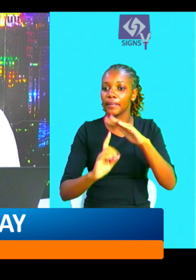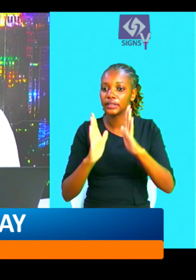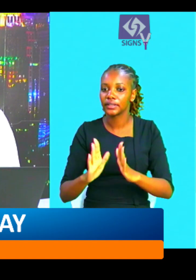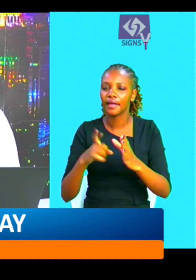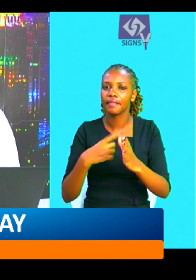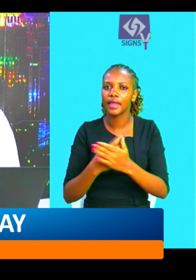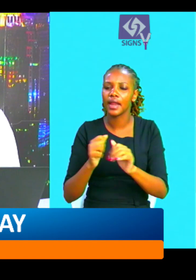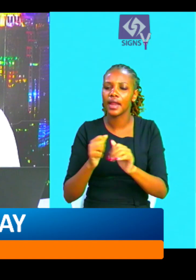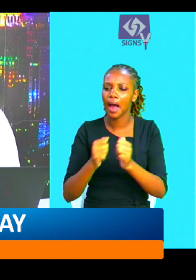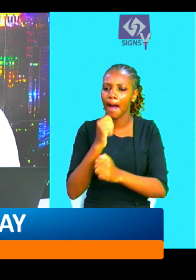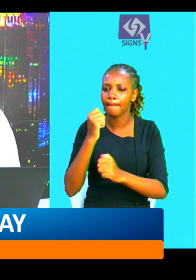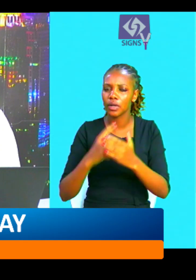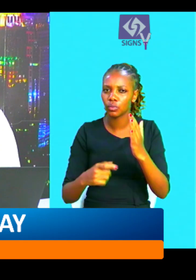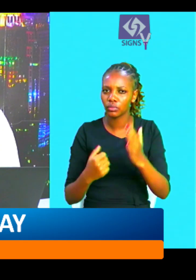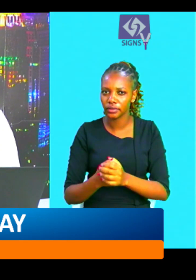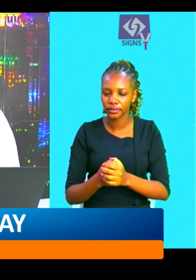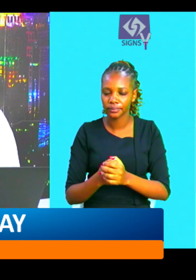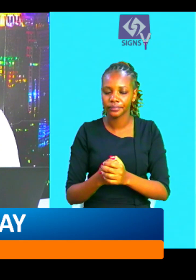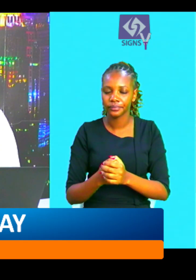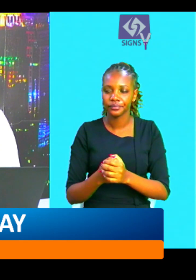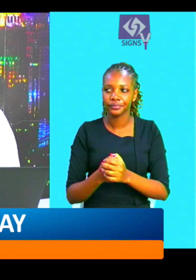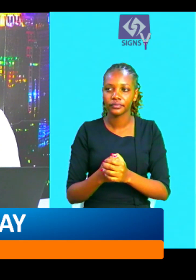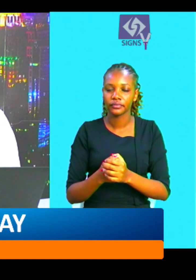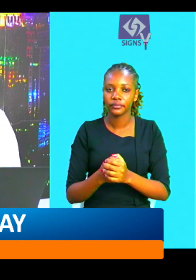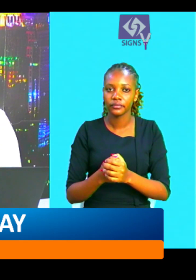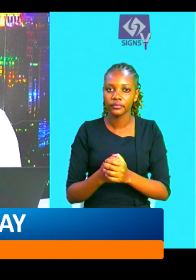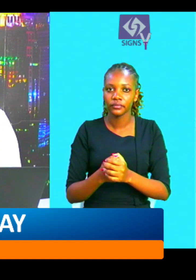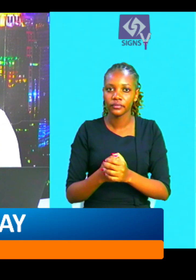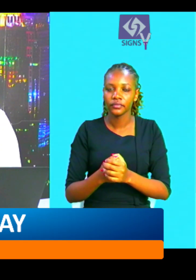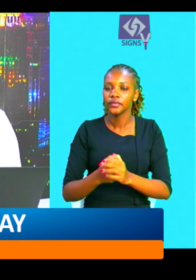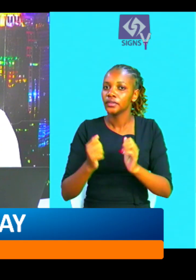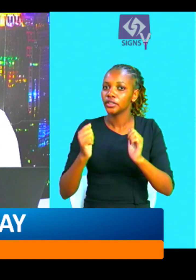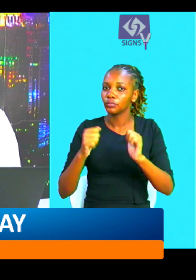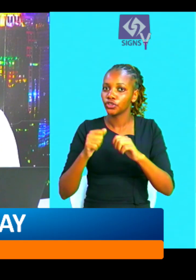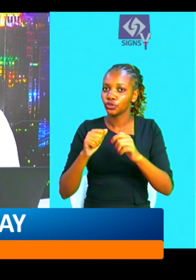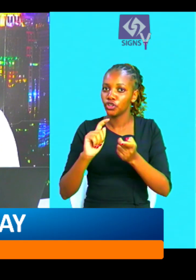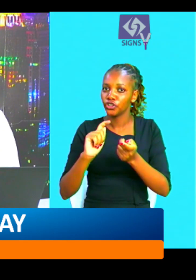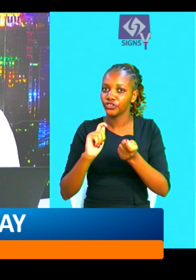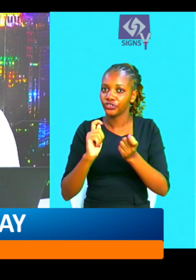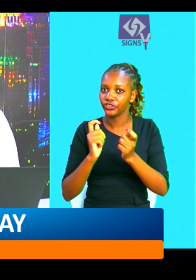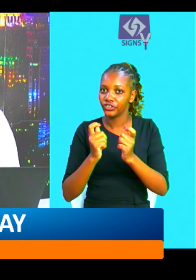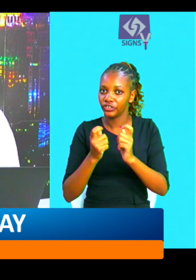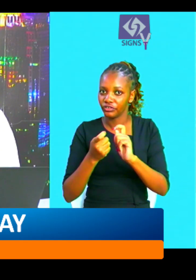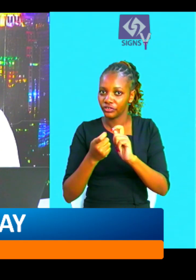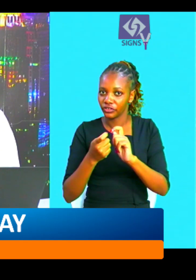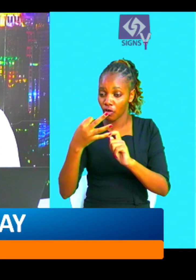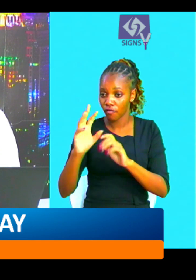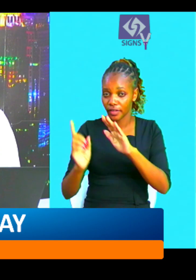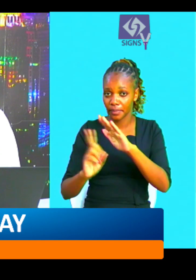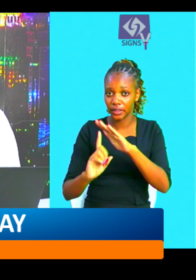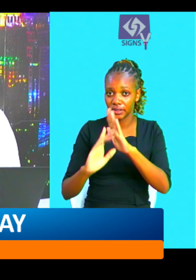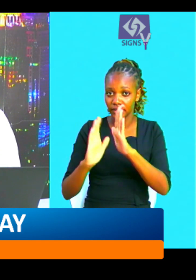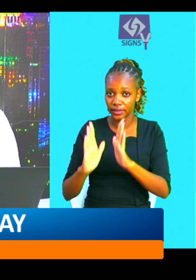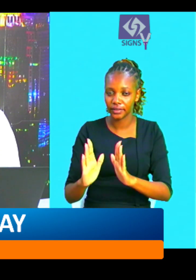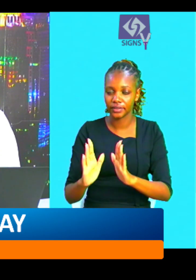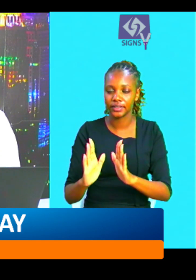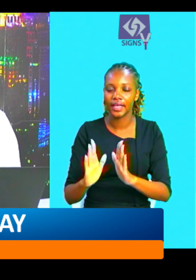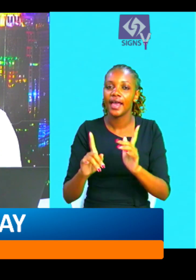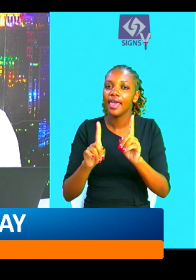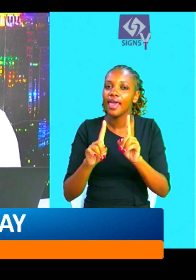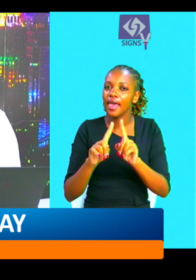or the performance contracting that we witnessed. I think it was on a couple of days in the past